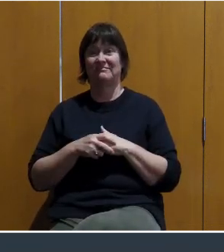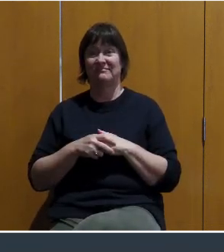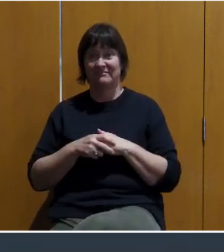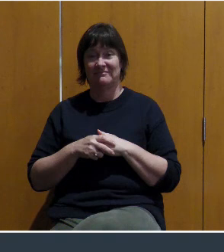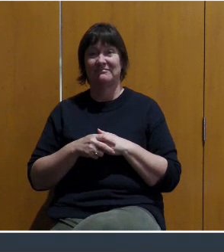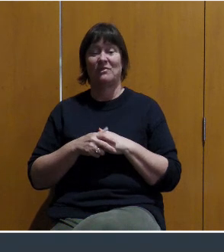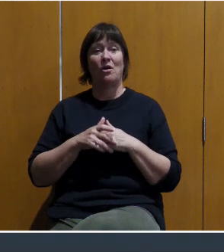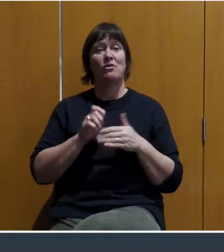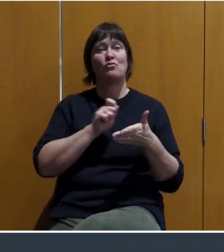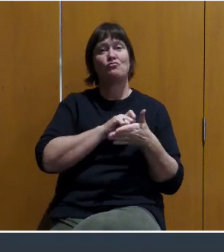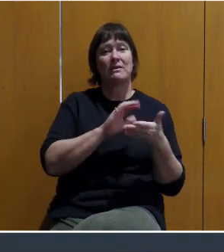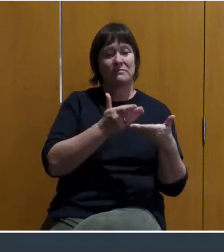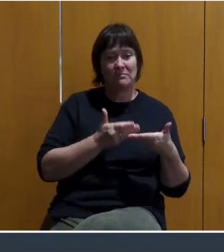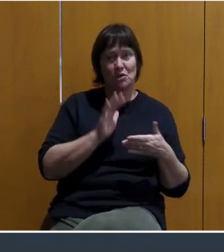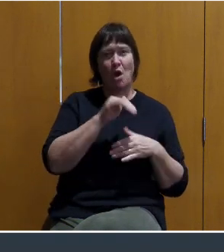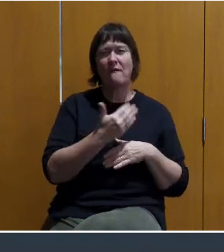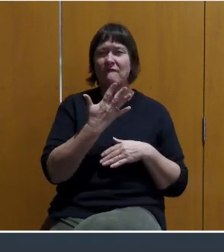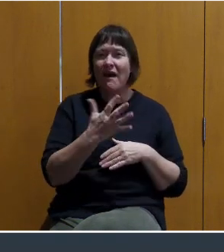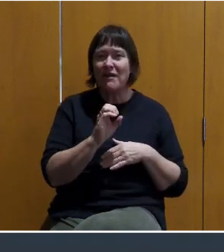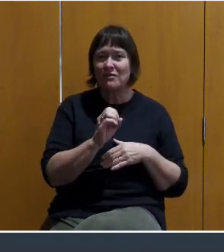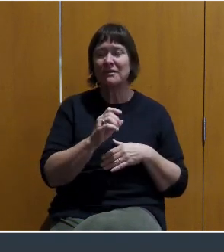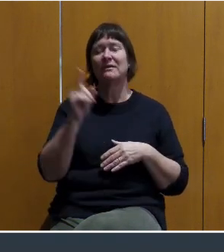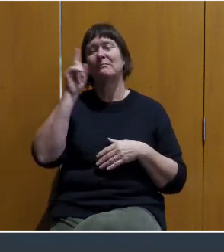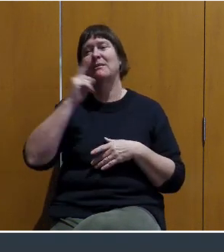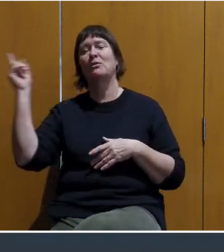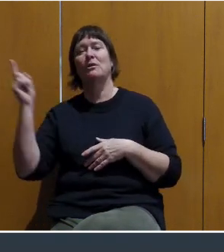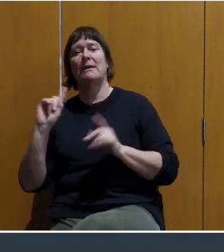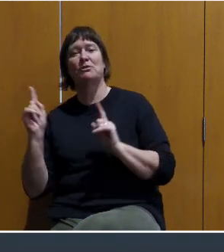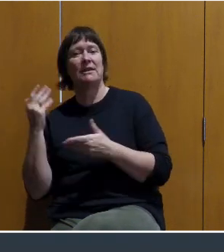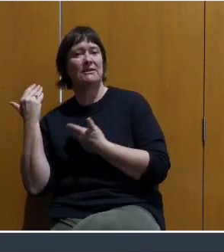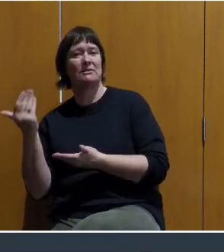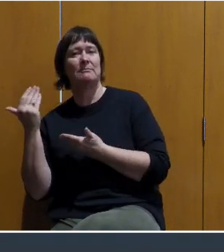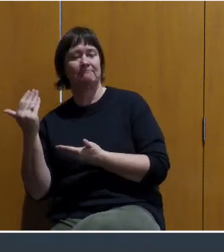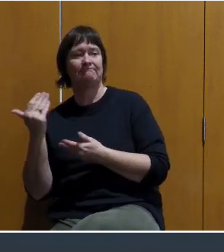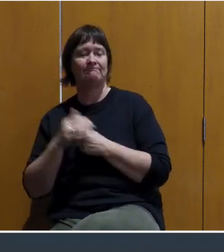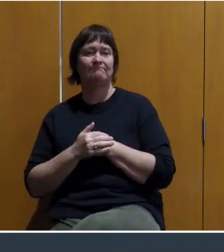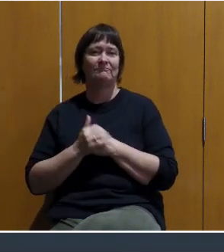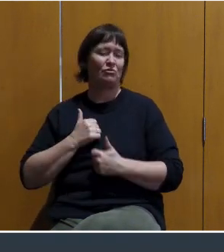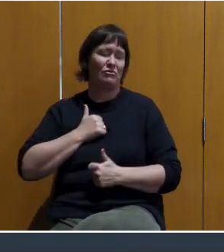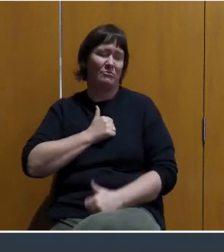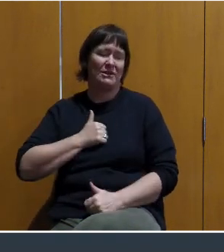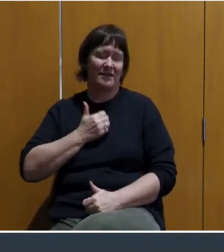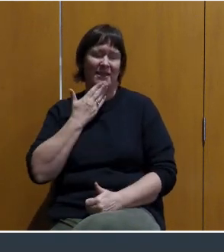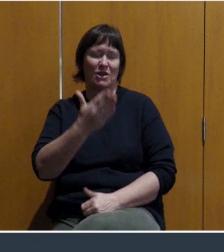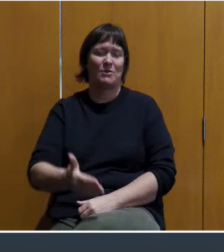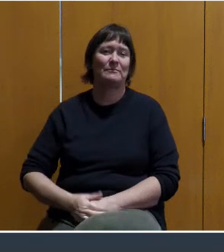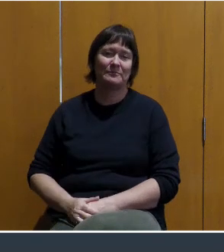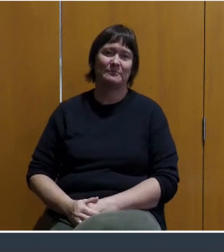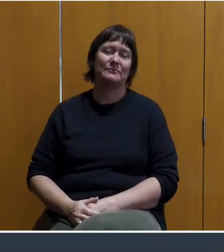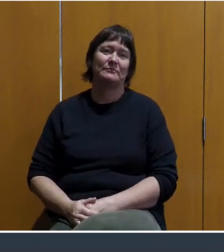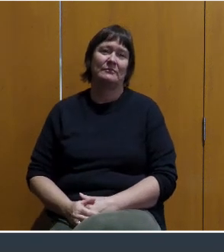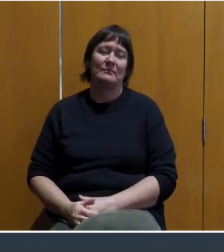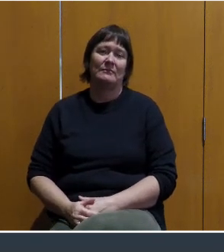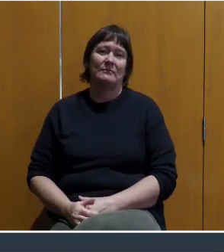written submission, over 500, and those that came to speak to us today. Much appreciated. And we